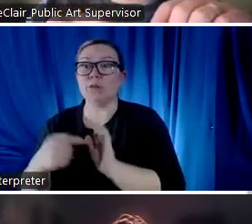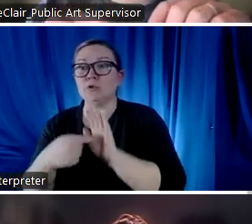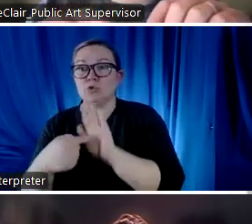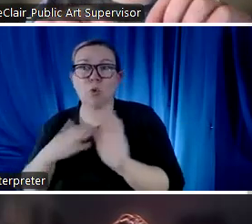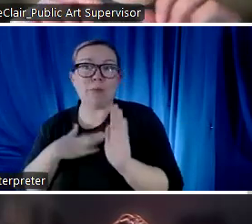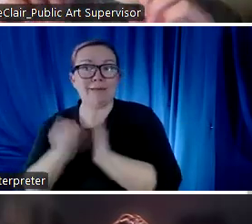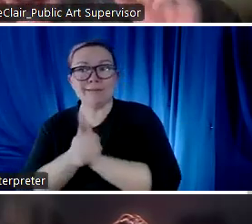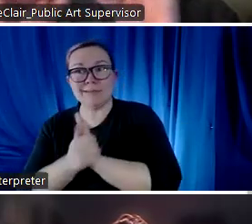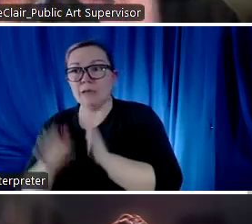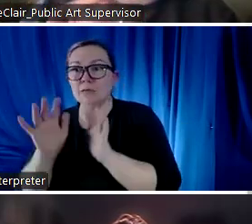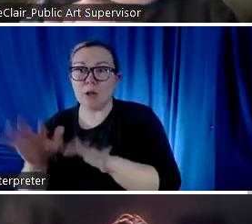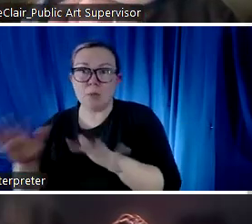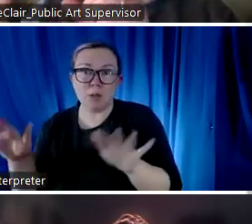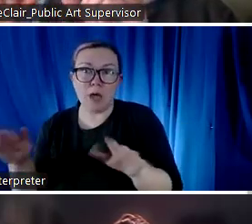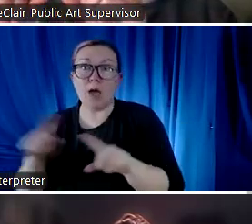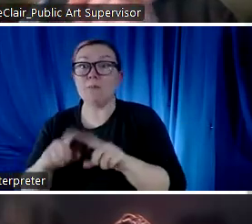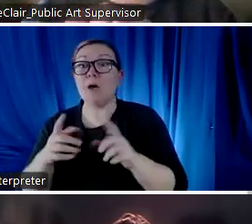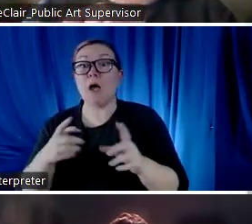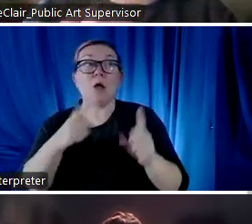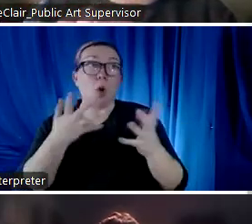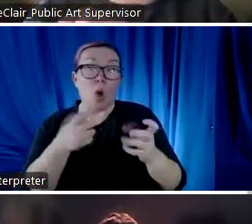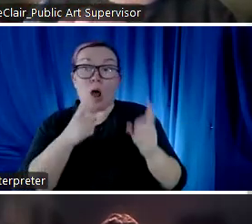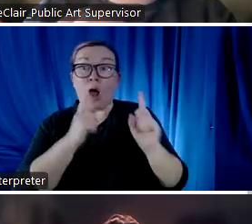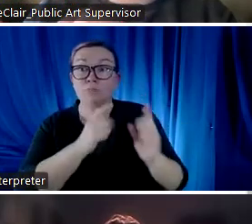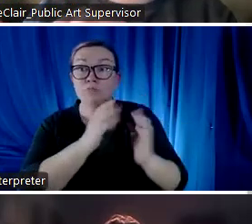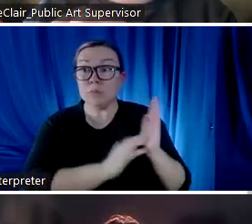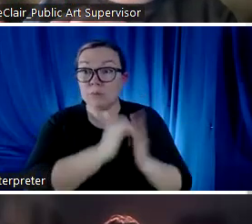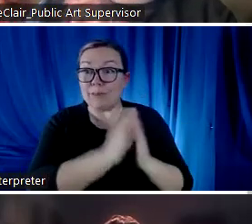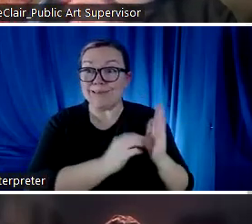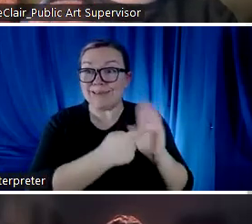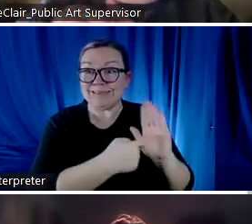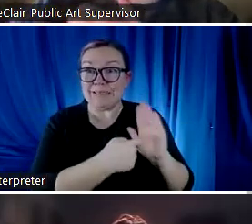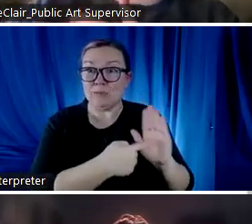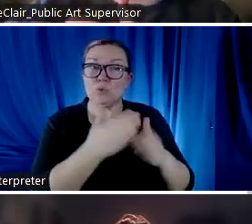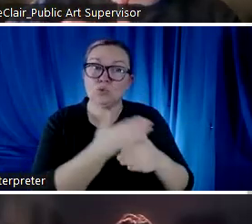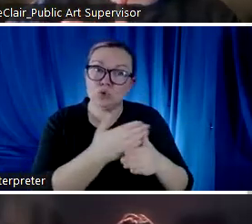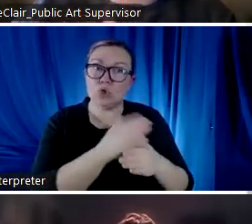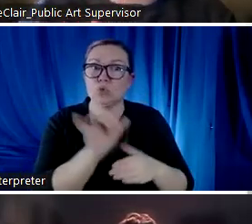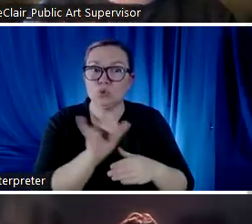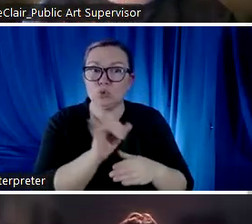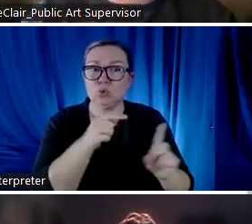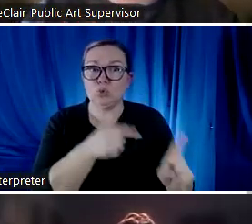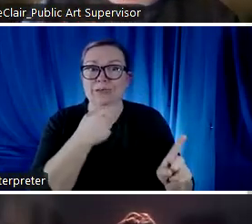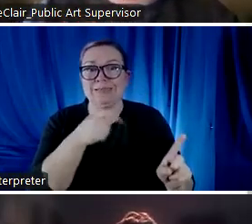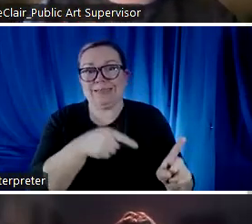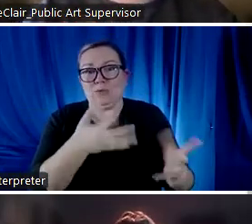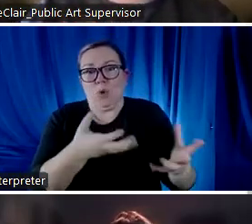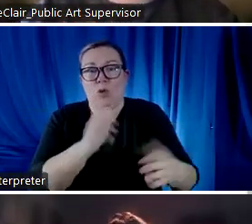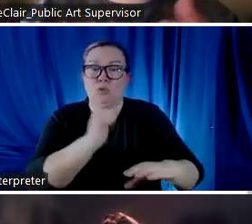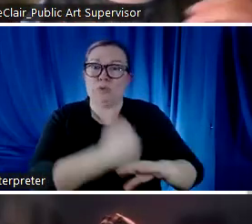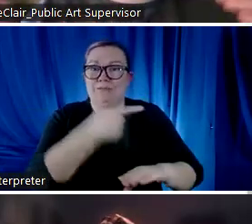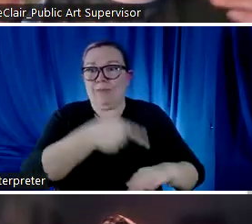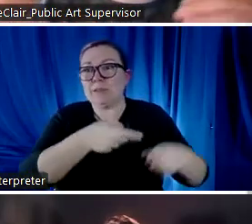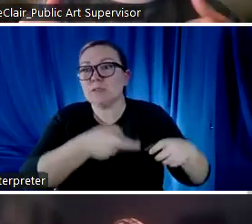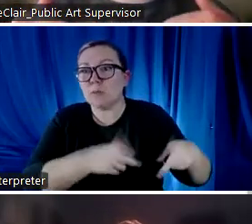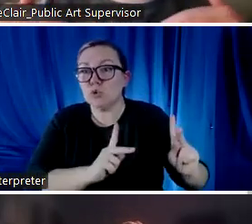skills. But I'm going to pursue the painting examples as the works that I would like to create for this opportunity. So you can